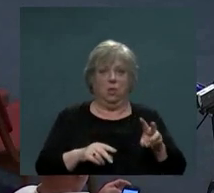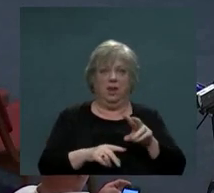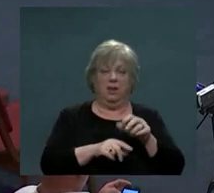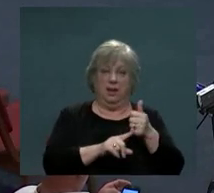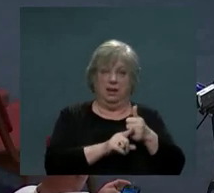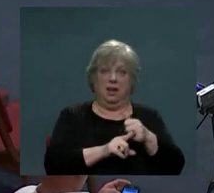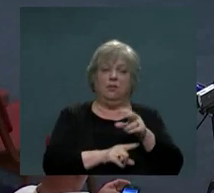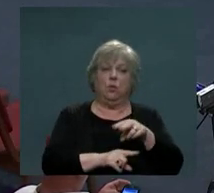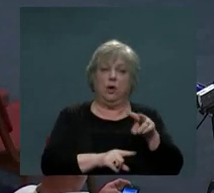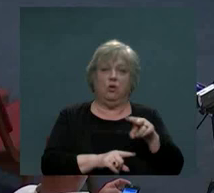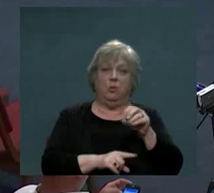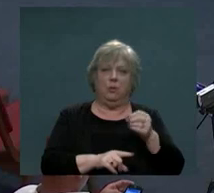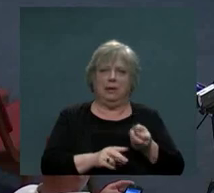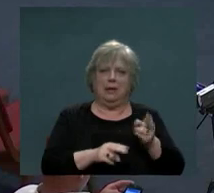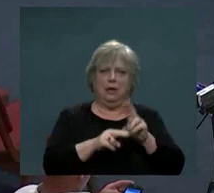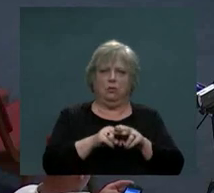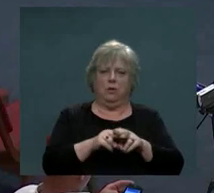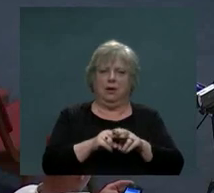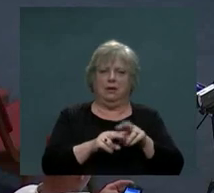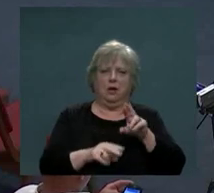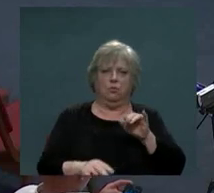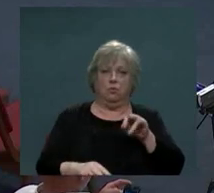Rock. So I know there's some